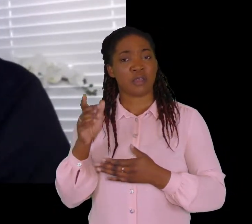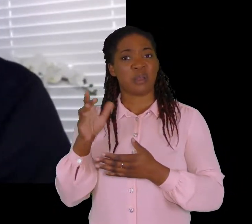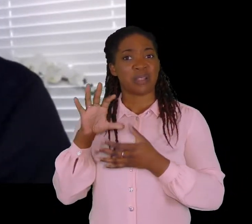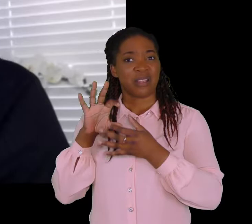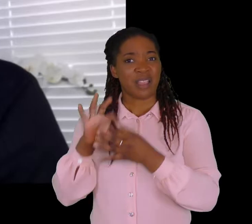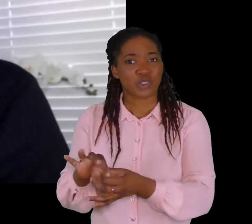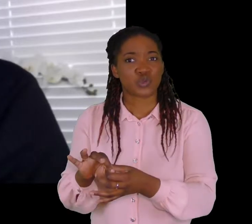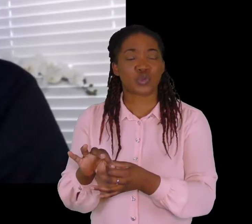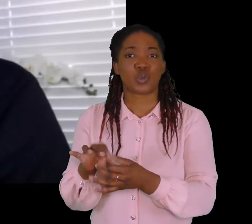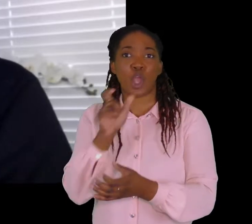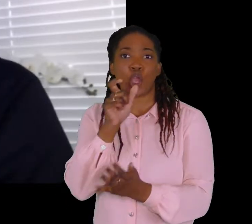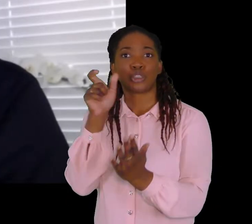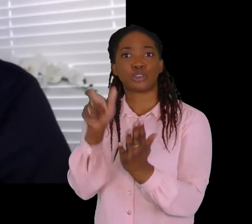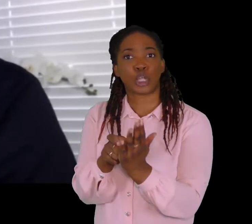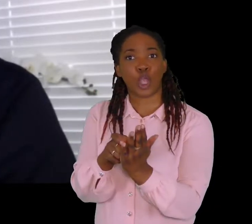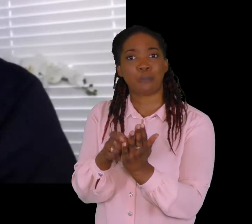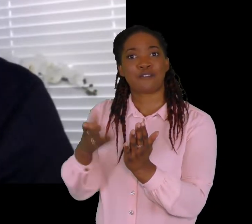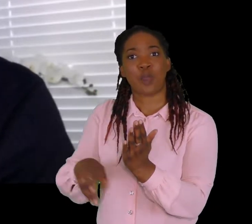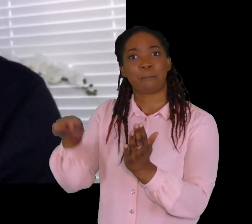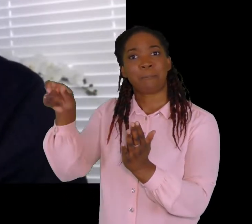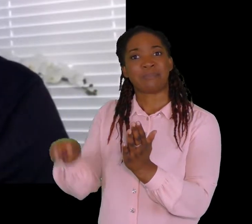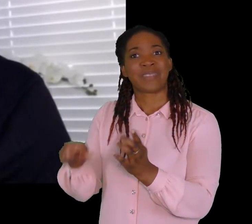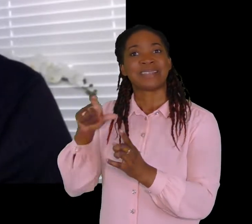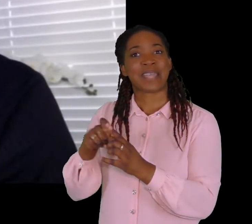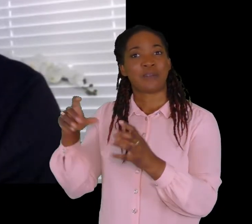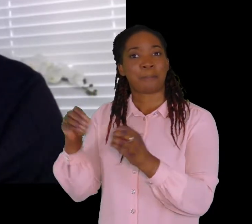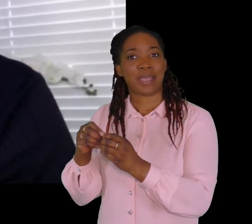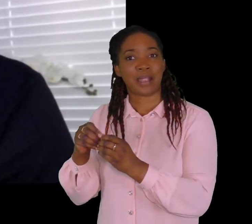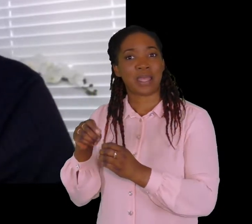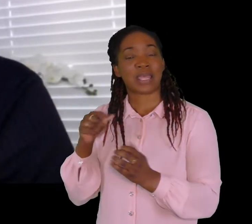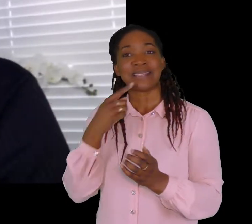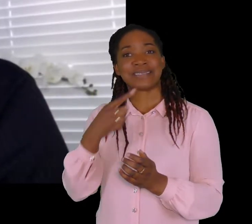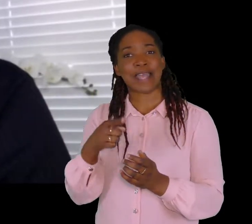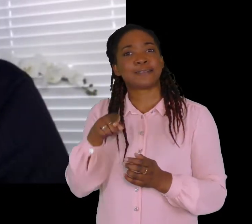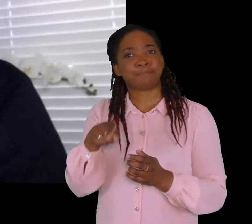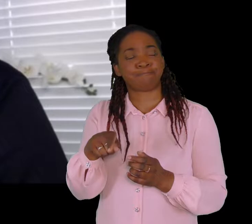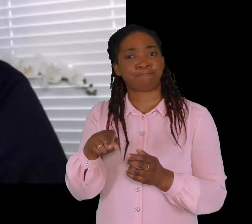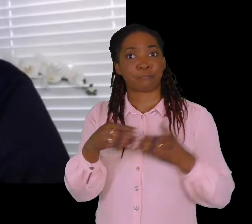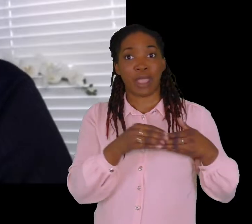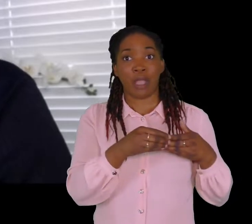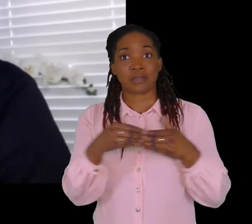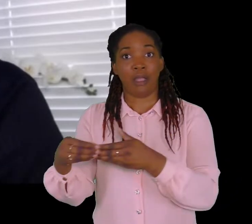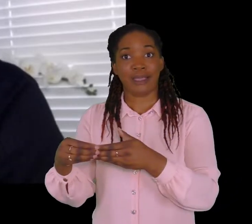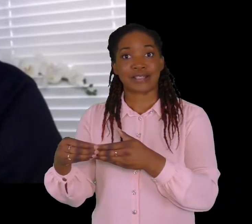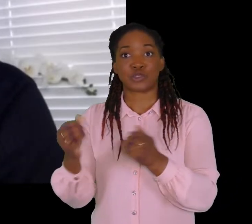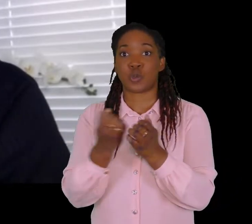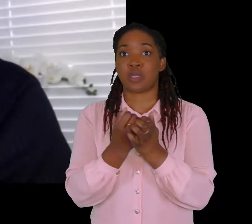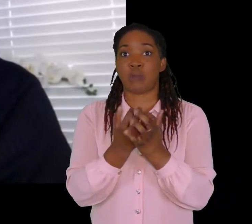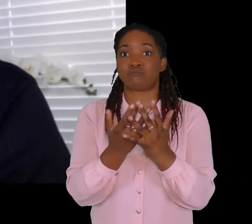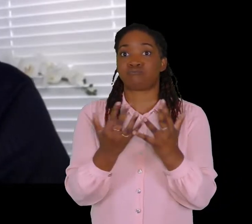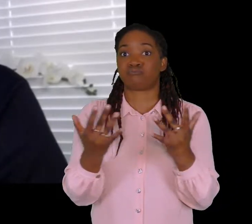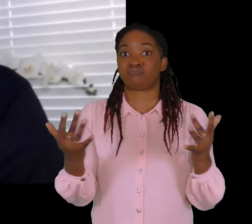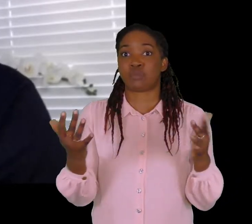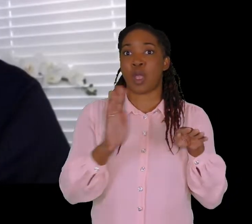decade, a term coined in the essay by David A. Bailey and Stuart Hall, as an invaluable guide to the multiplicity